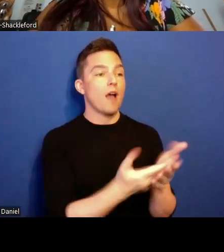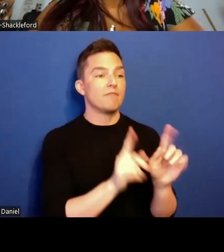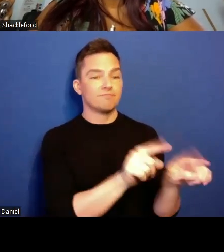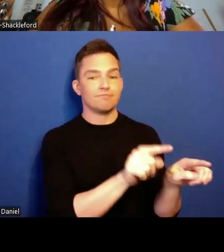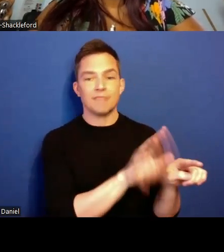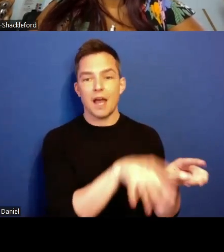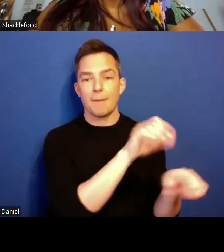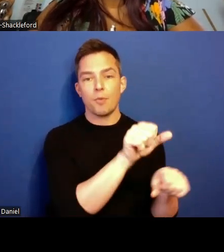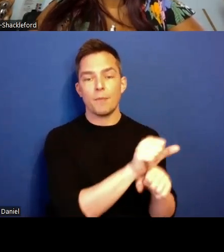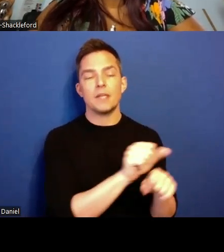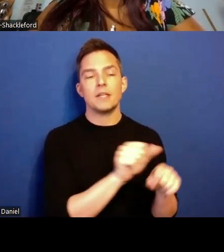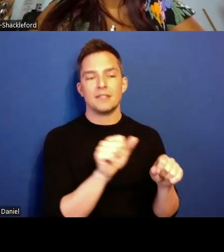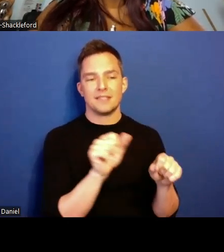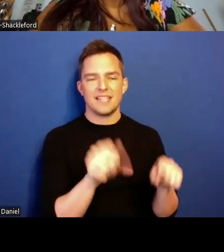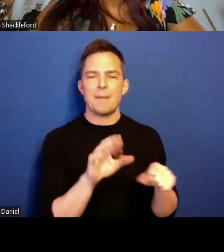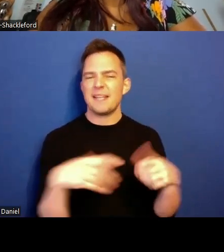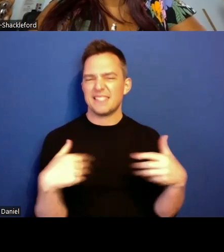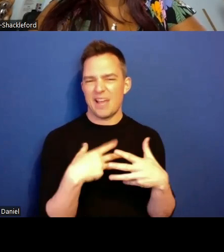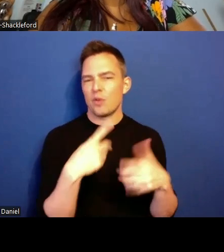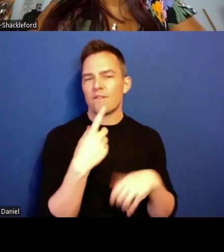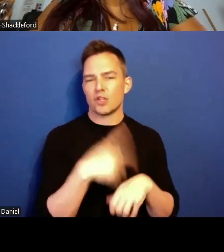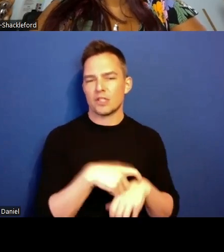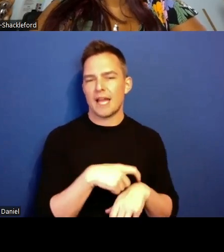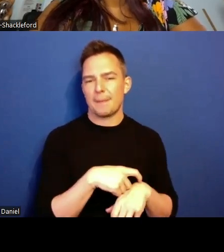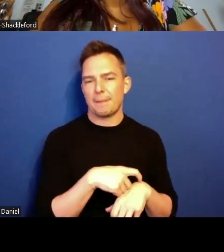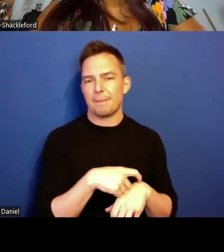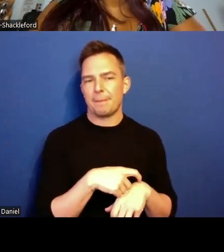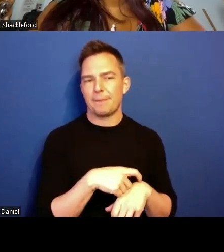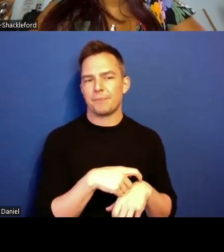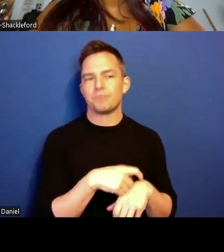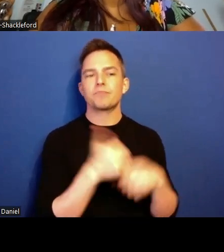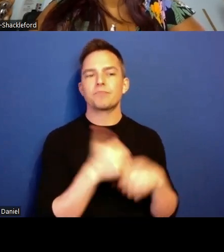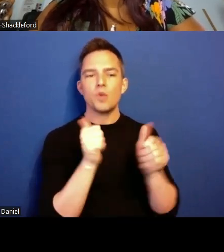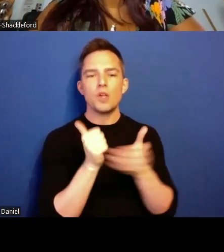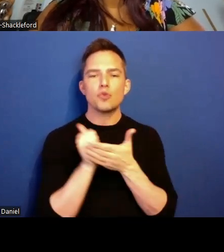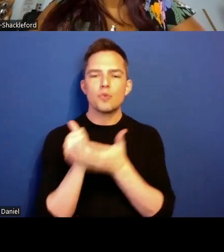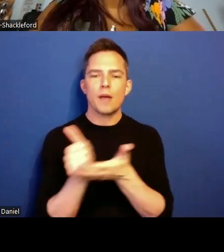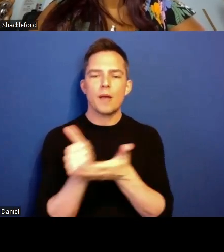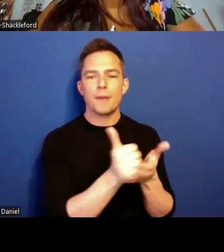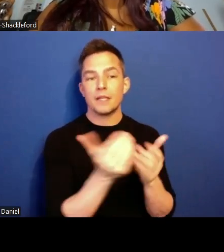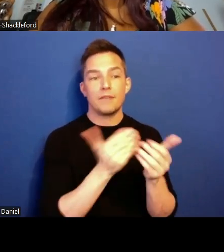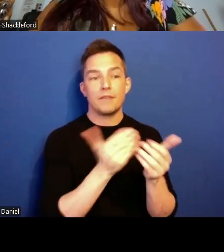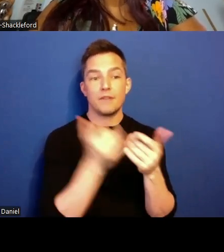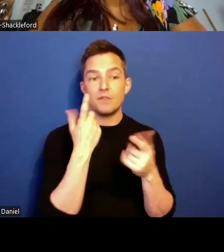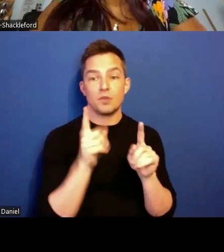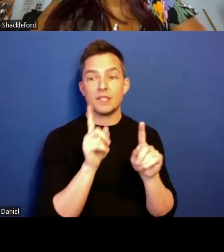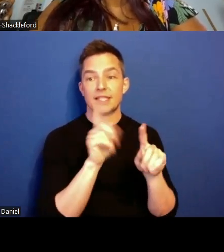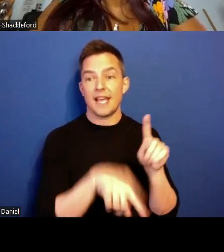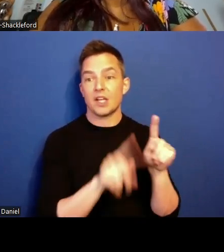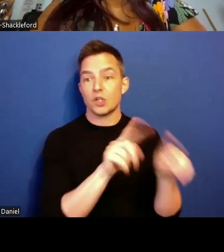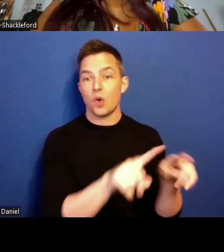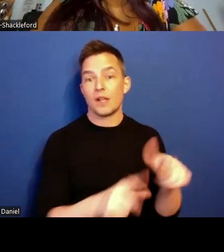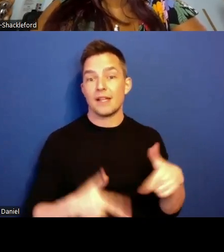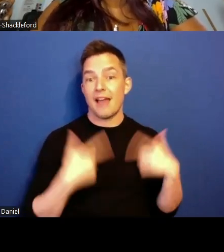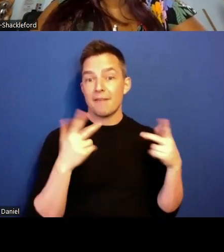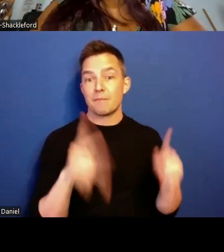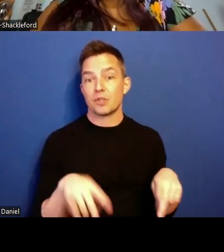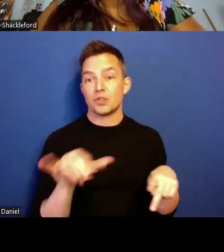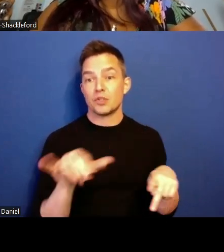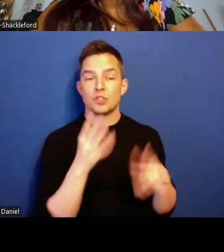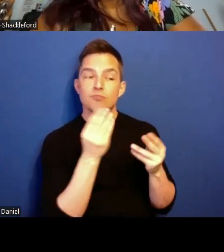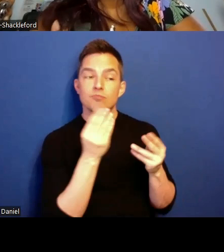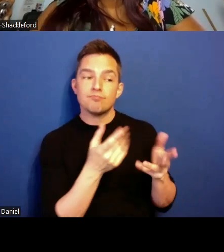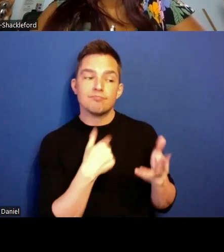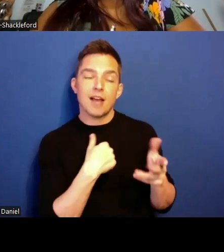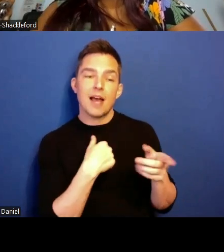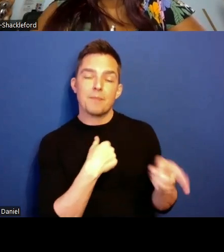really scary the first time. So trying to help out, even if you can't go in person, just letting them know, hey, I'm gonna shoot you a